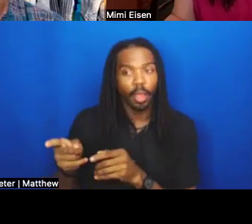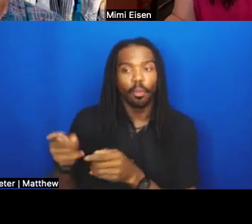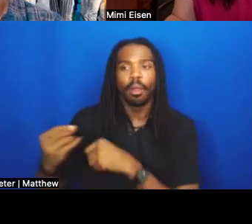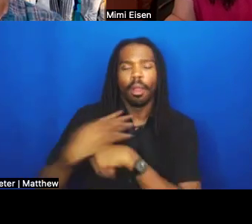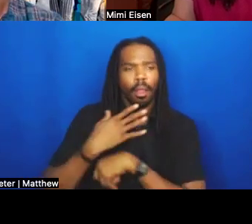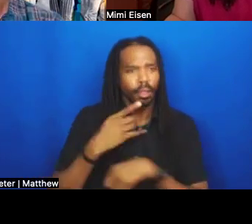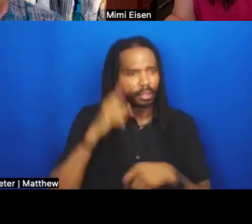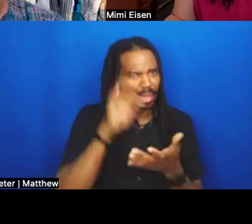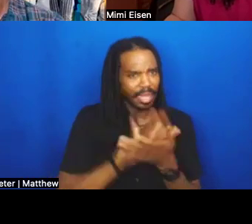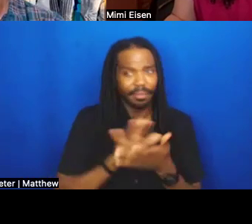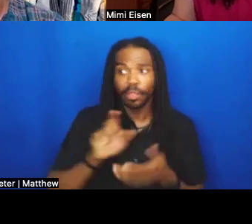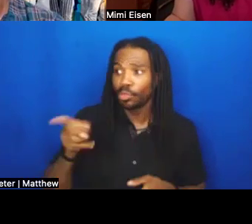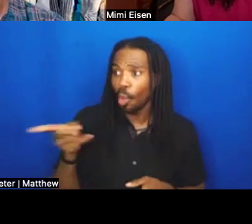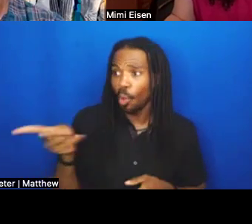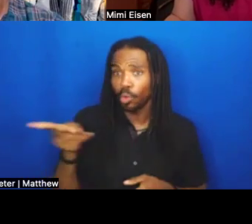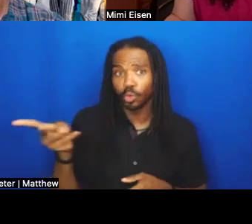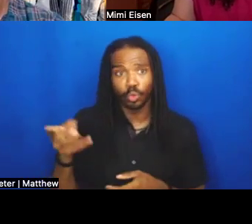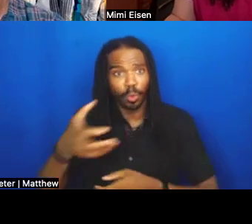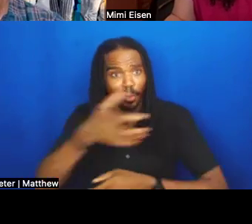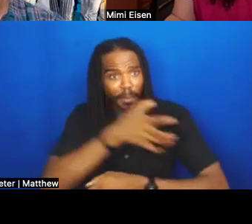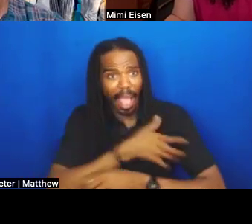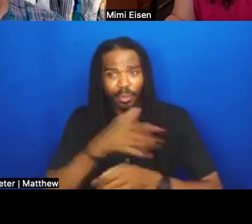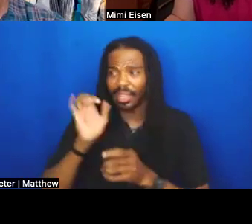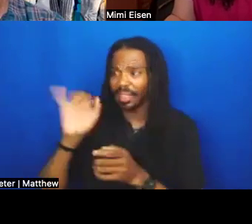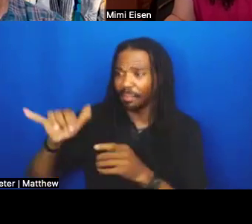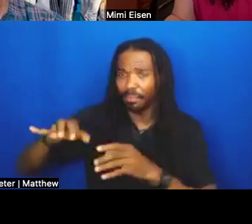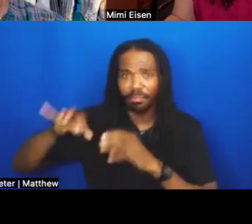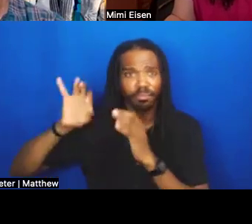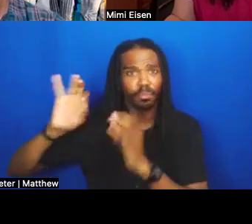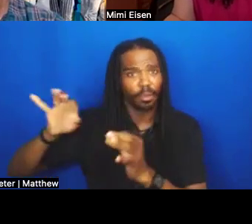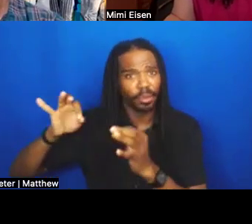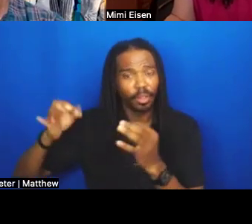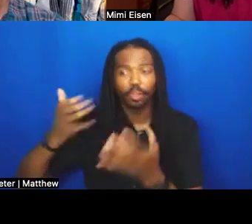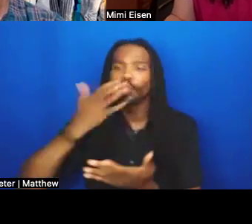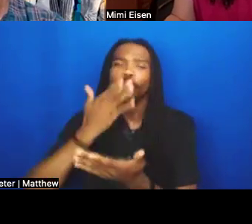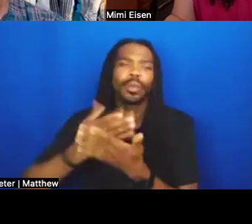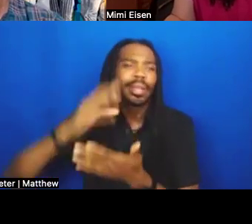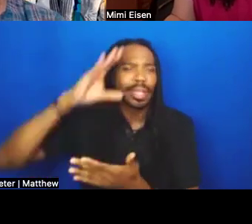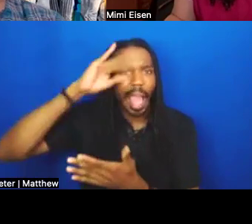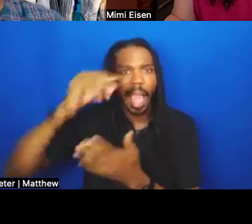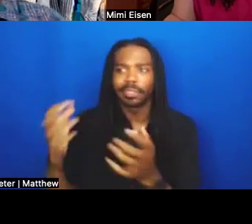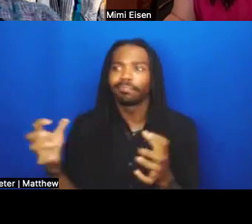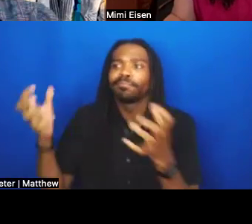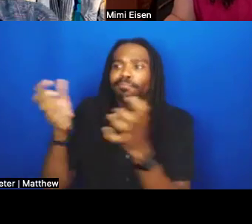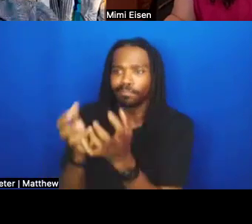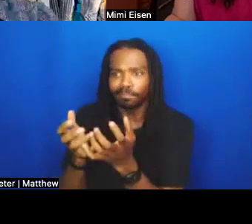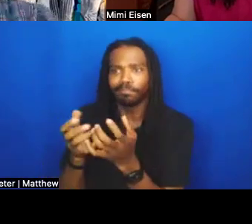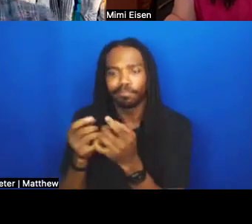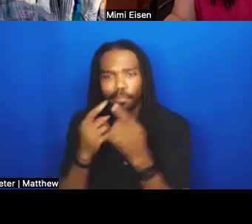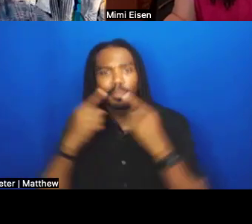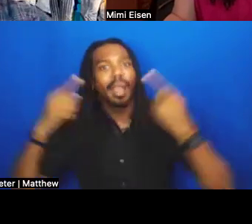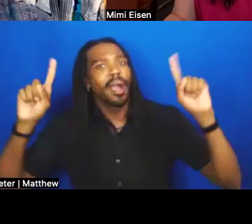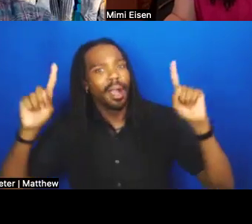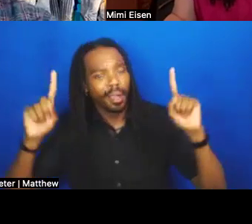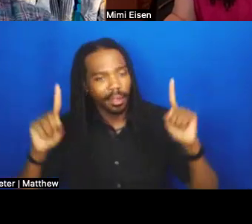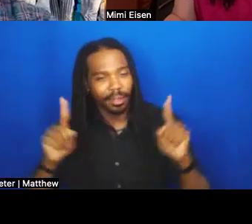powers is the dream, that these are, the good guys teaming up for more. Because the United States and Israel have to